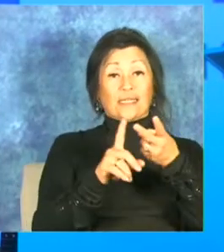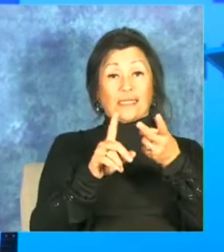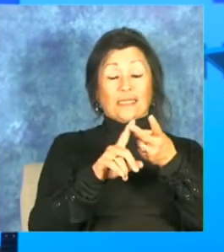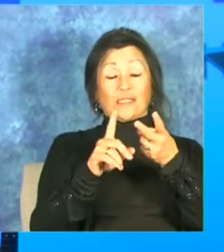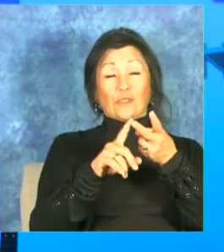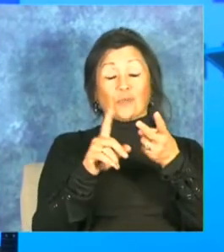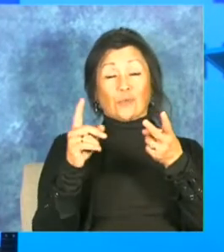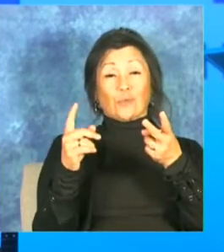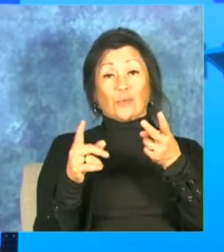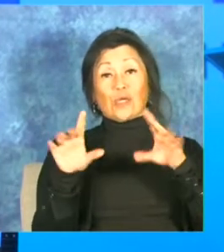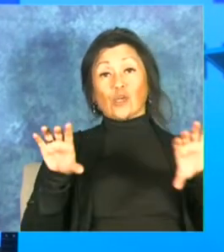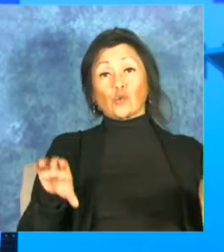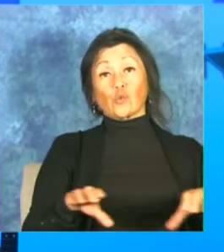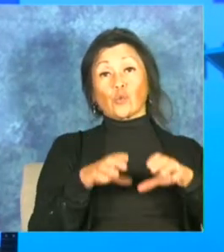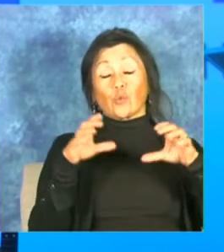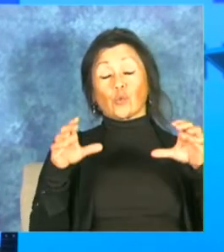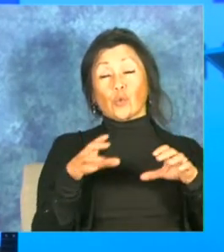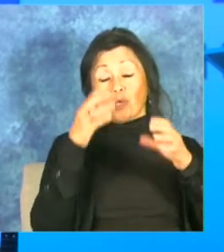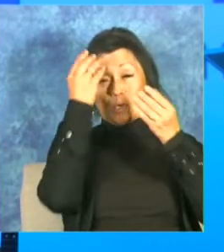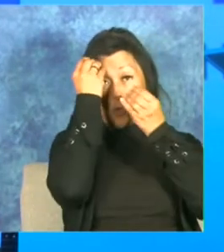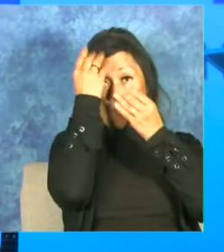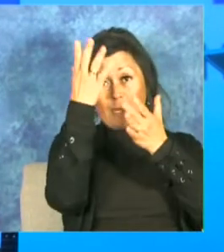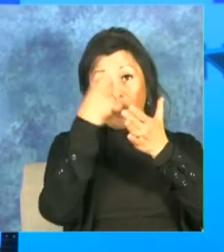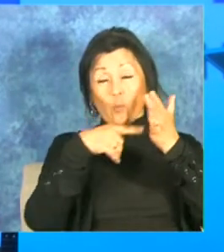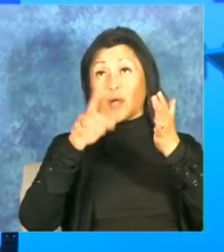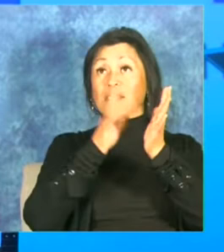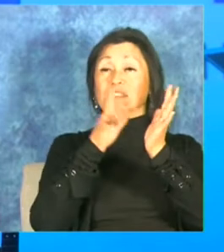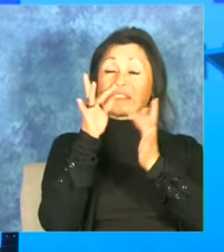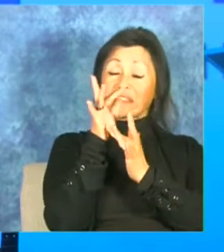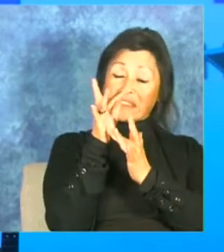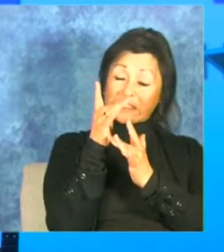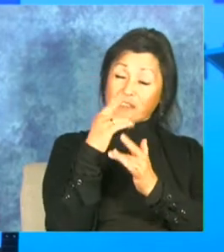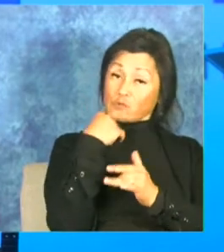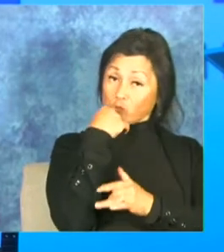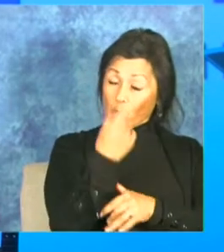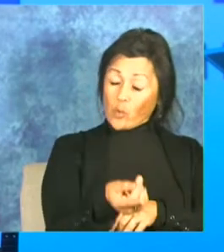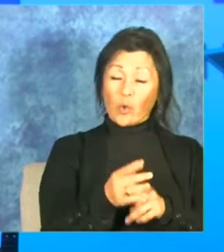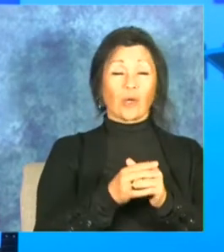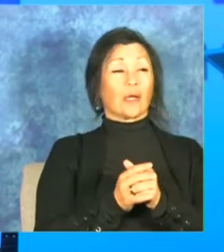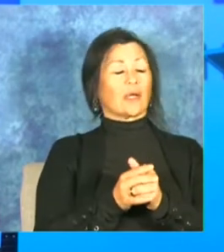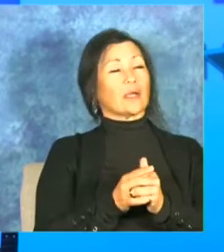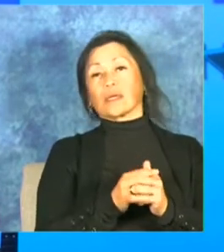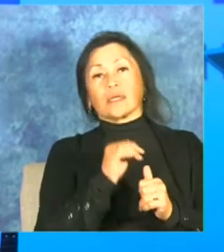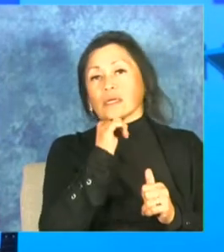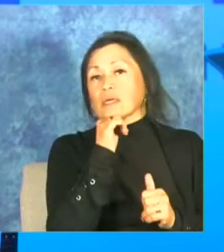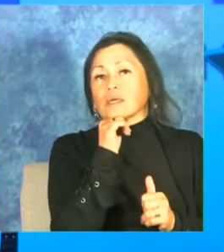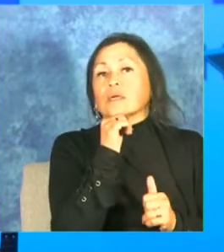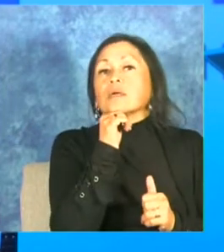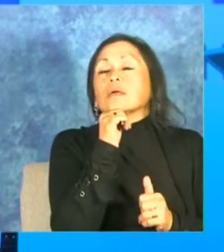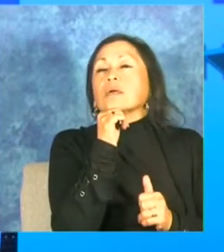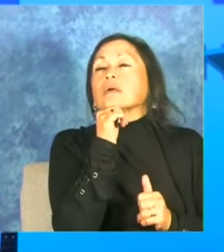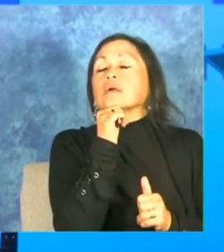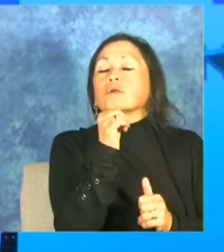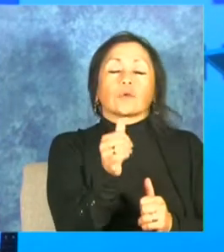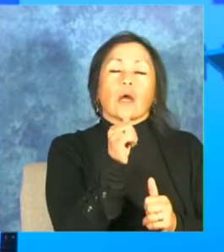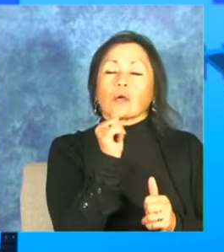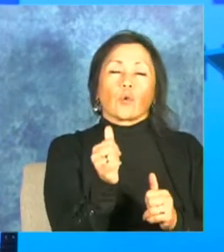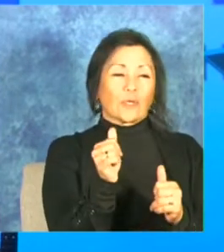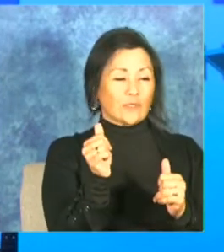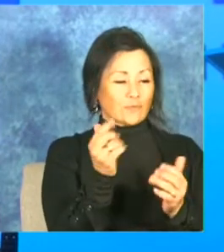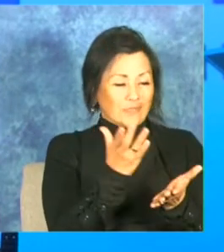two, doing what Jesus says to do. You will not move from your empty